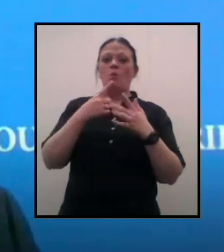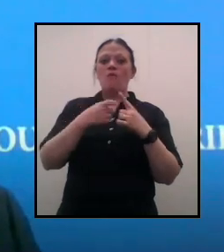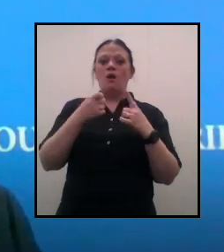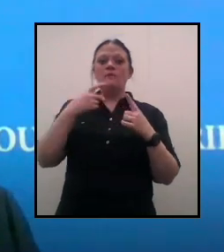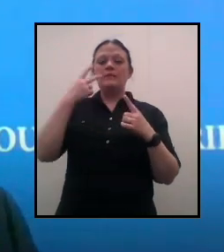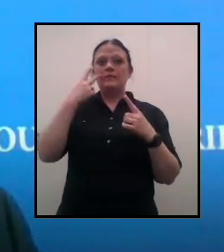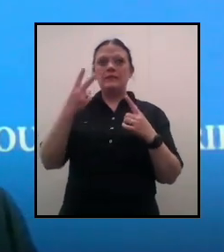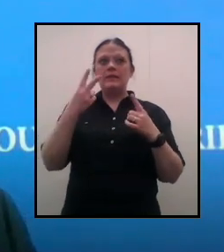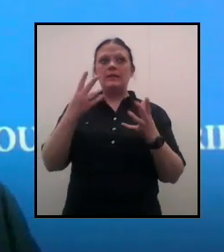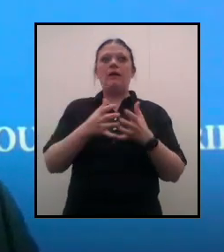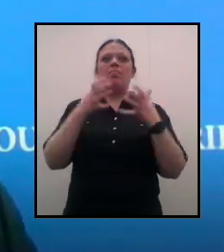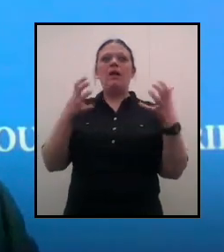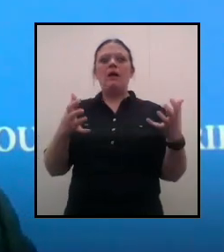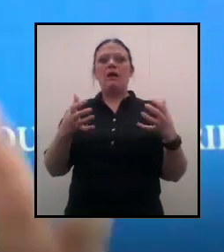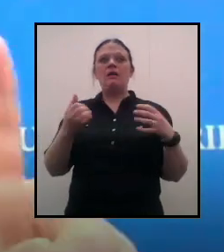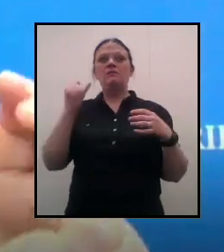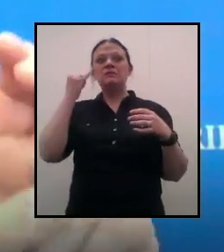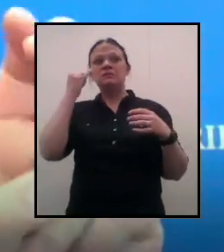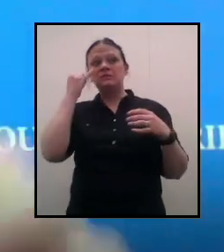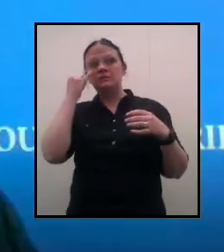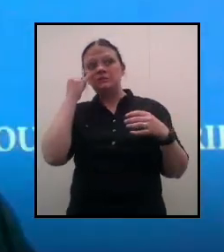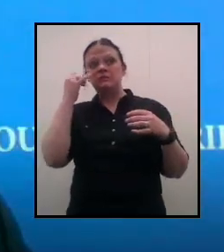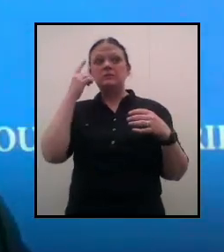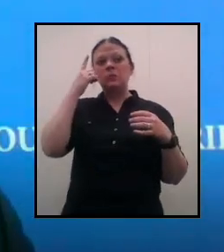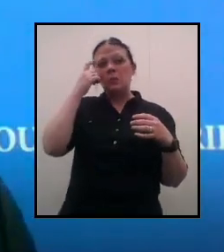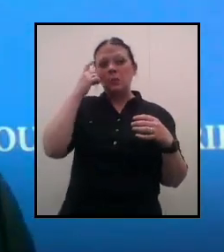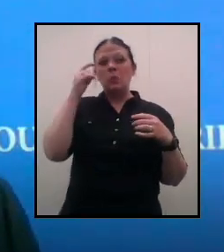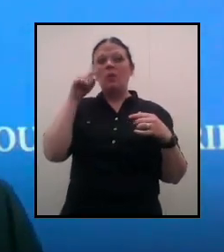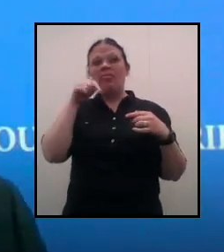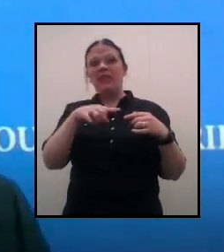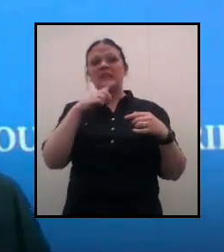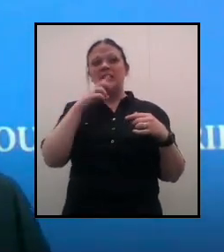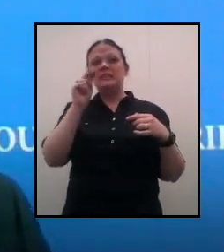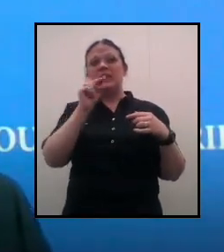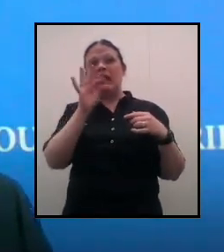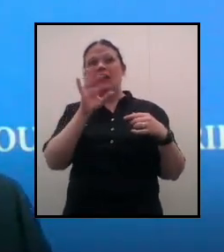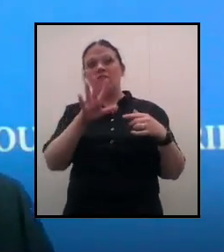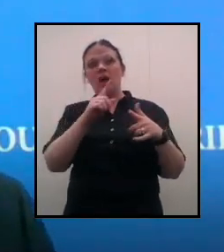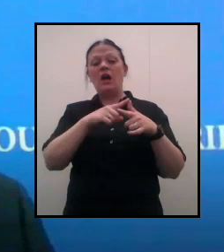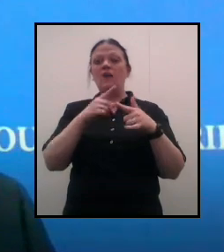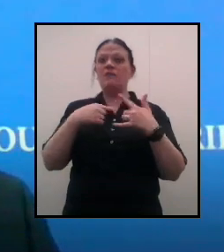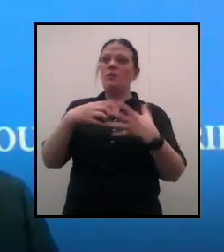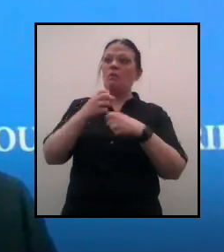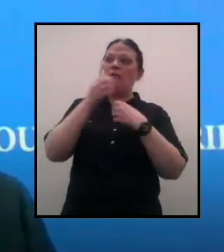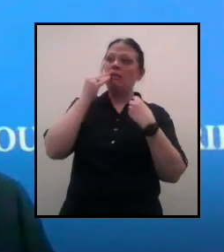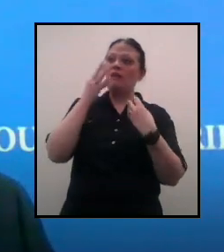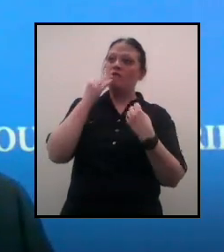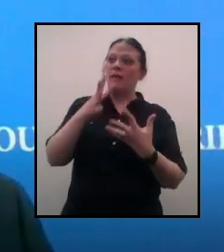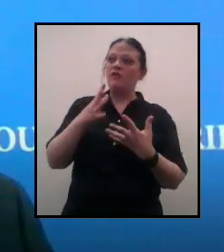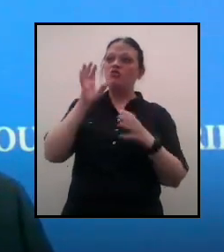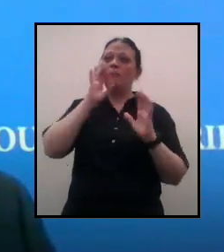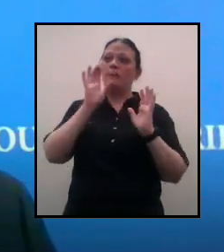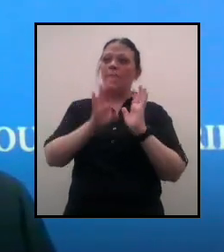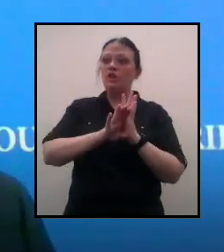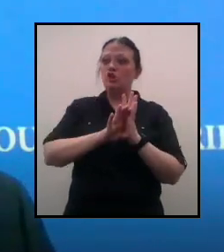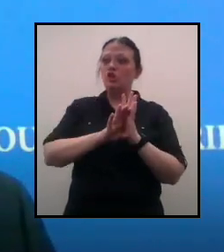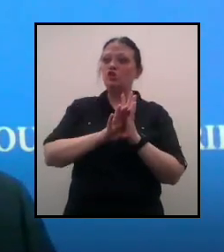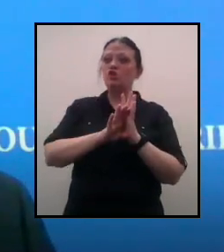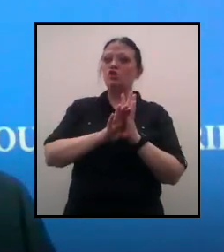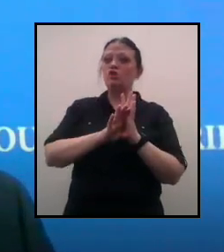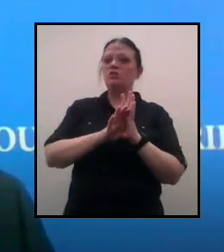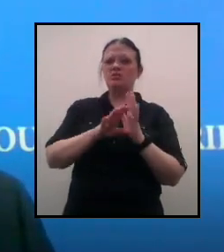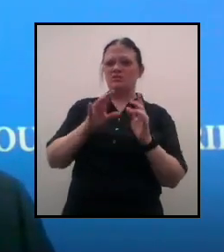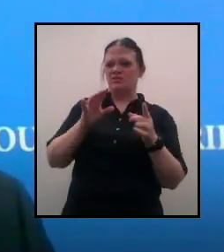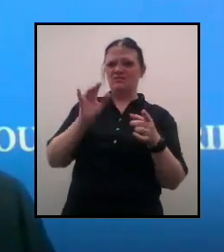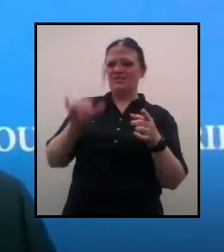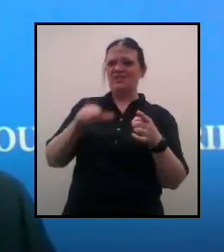of supposed, this is an N95, and then we get the information about it and the pictures, and it's like,